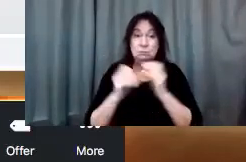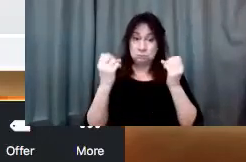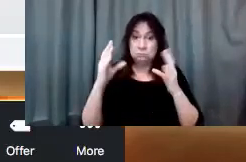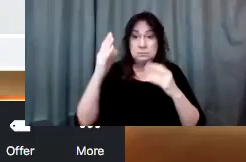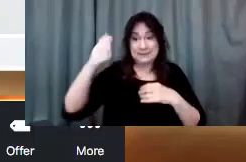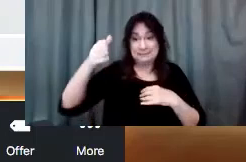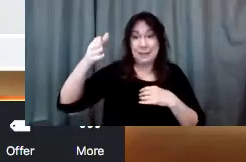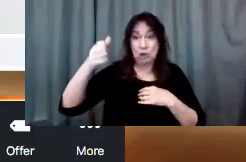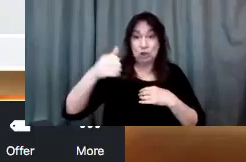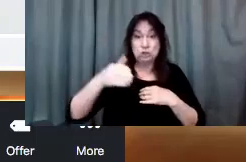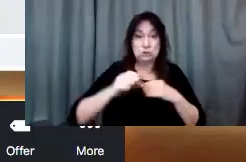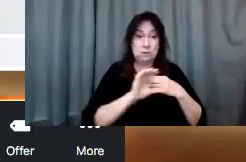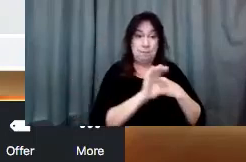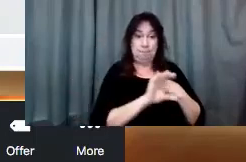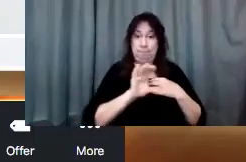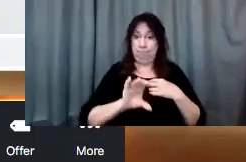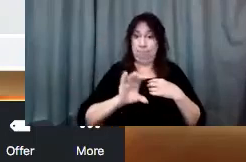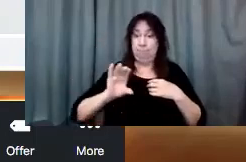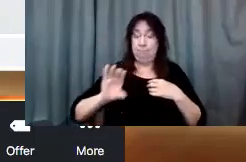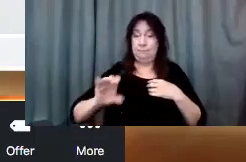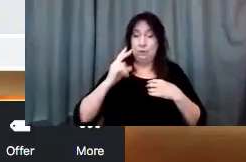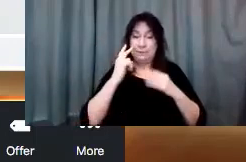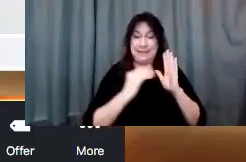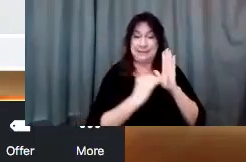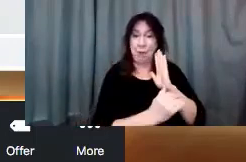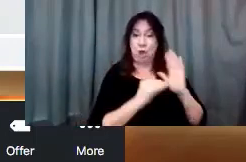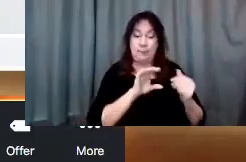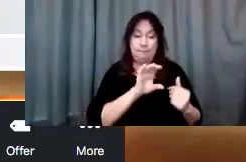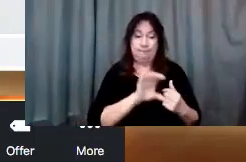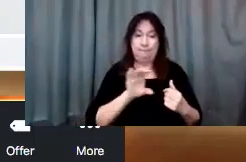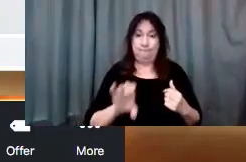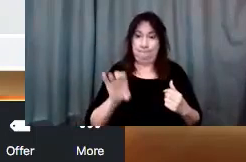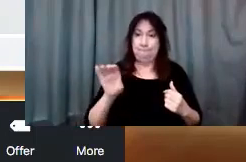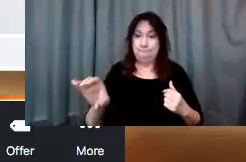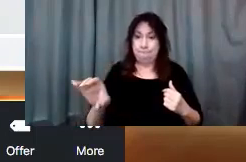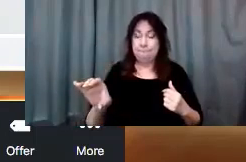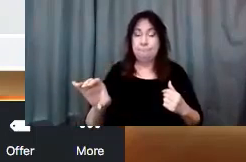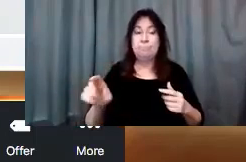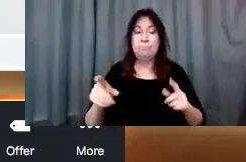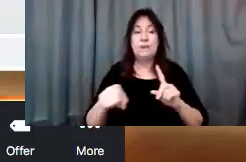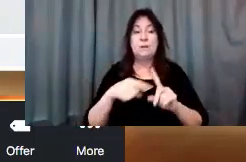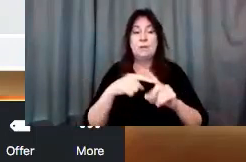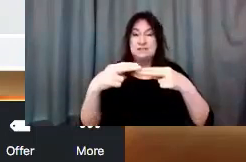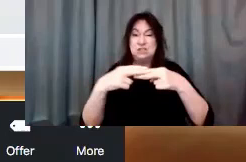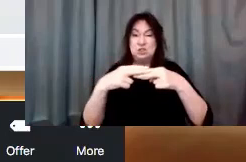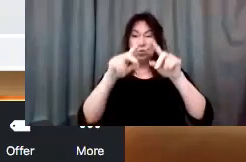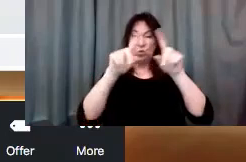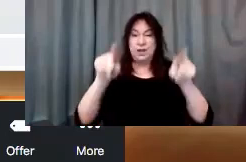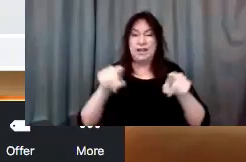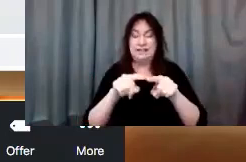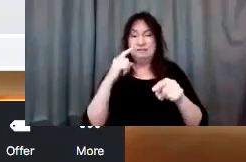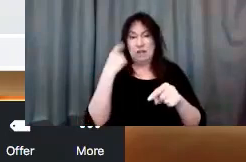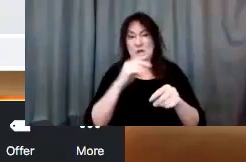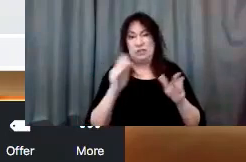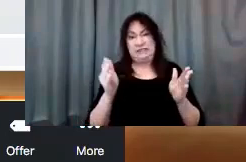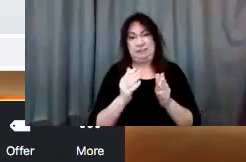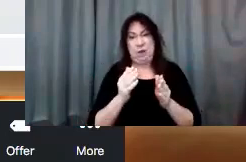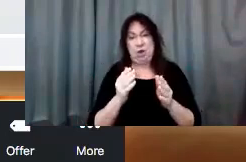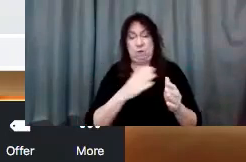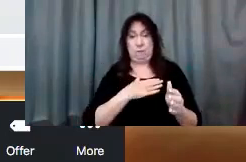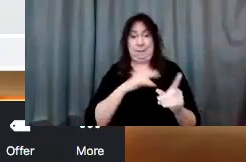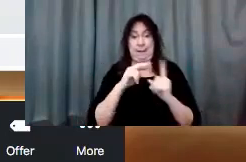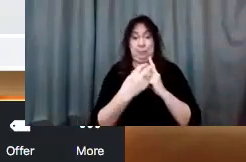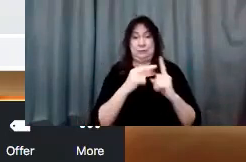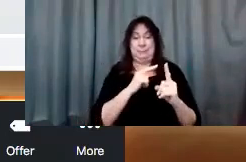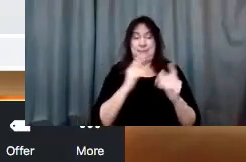can stay on camera towards the bottom of the screen. And it does look small from my perspective, but that's because it's